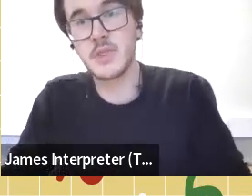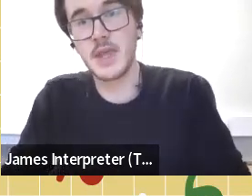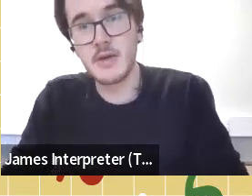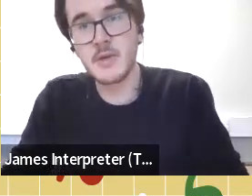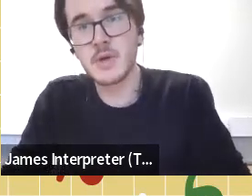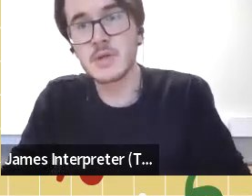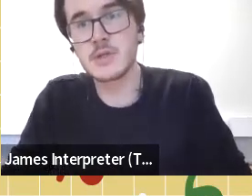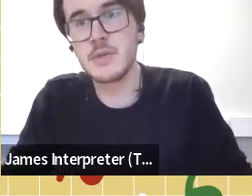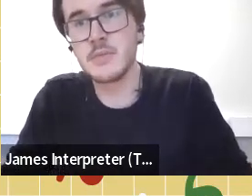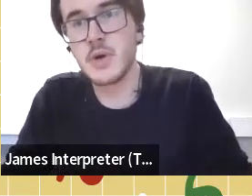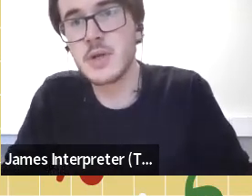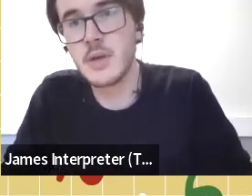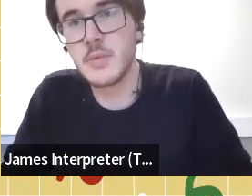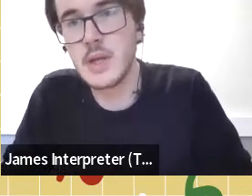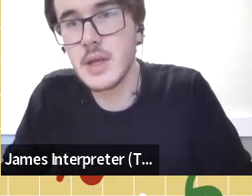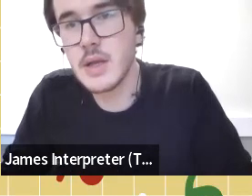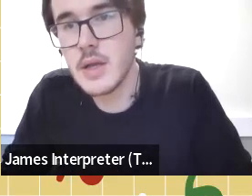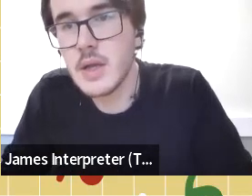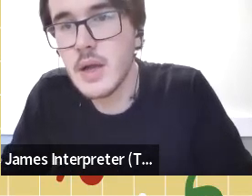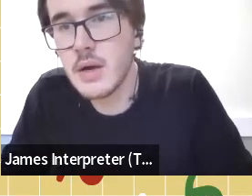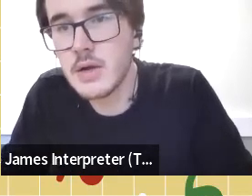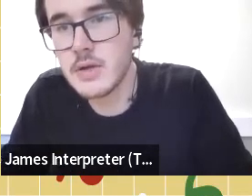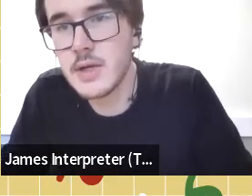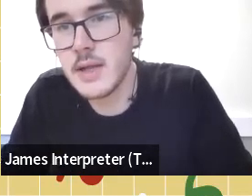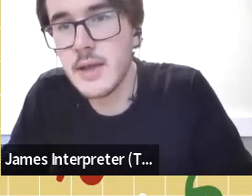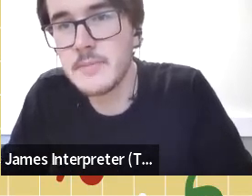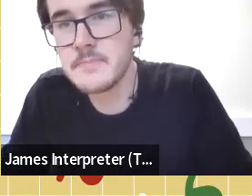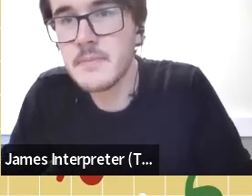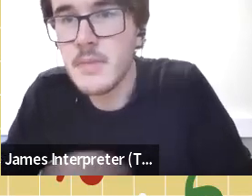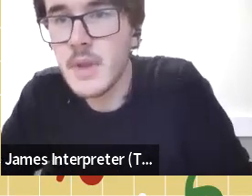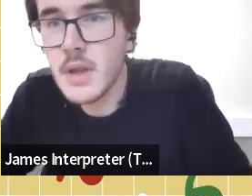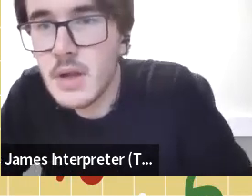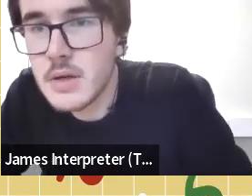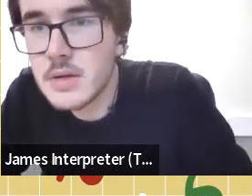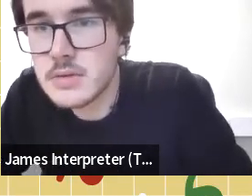But with the hearing world, it's really important that we are included in that.